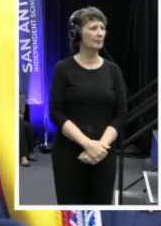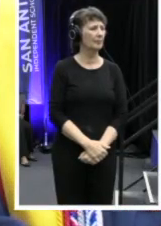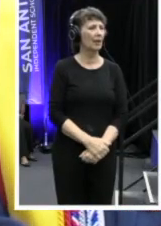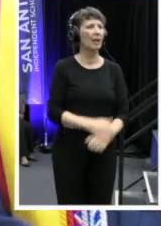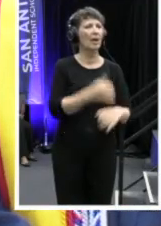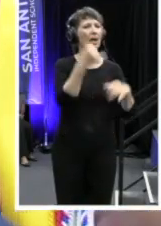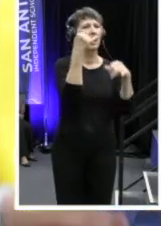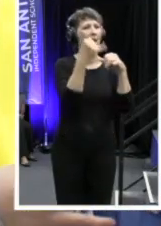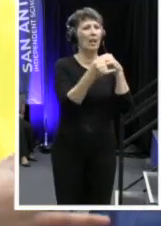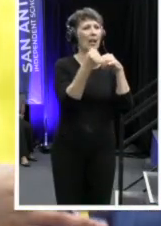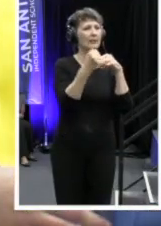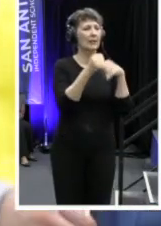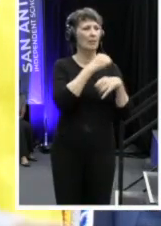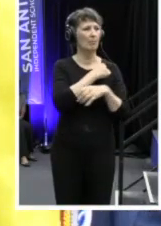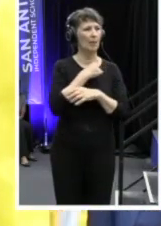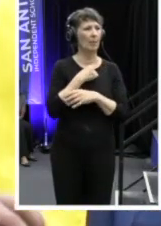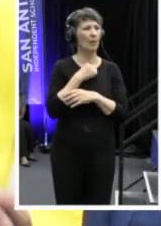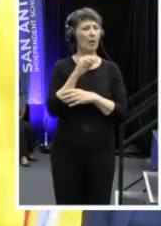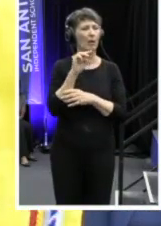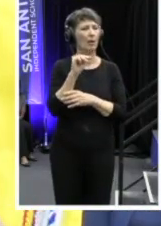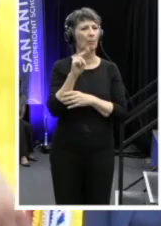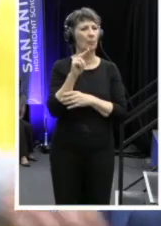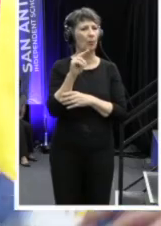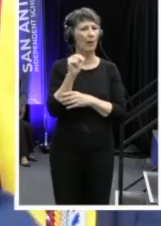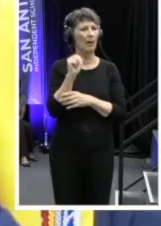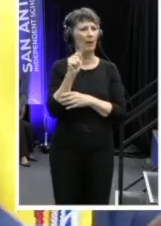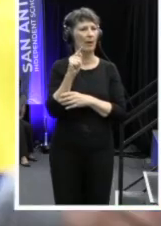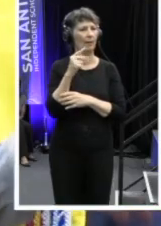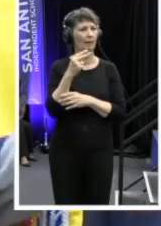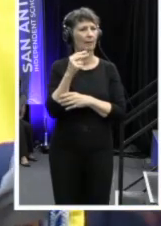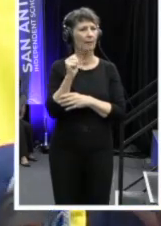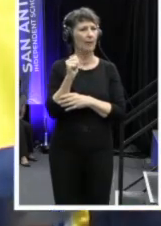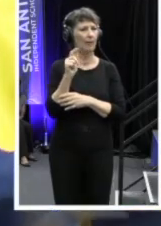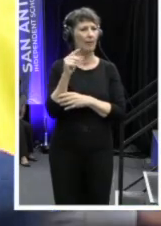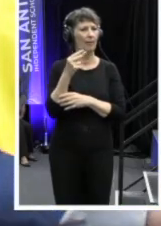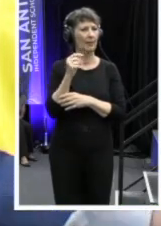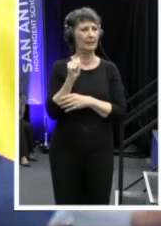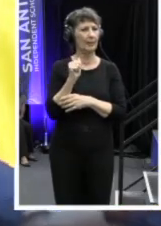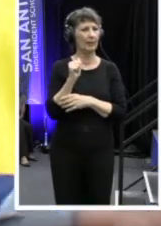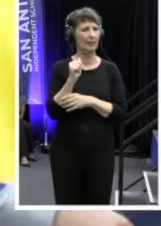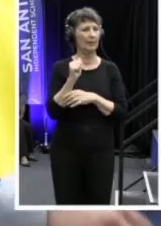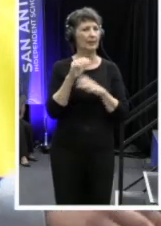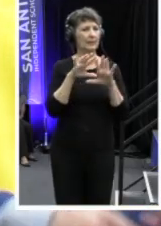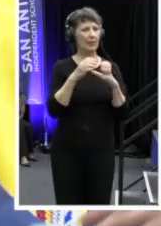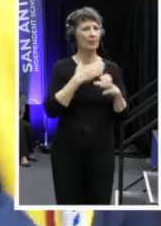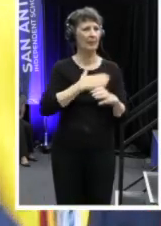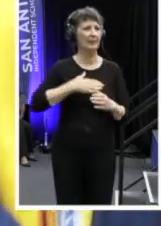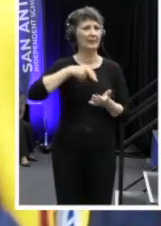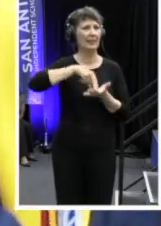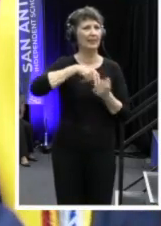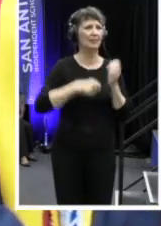And lastly, the members of the Mu Alpha Theta Math Honor Society, can you please stand?